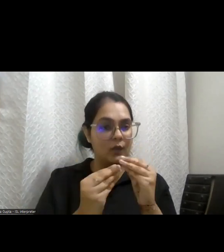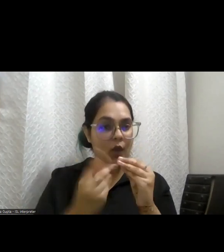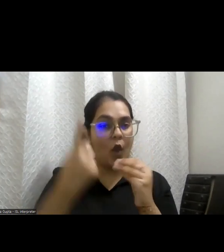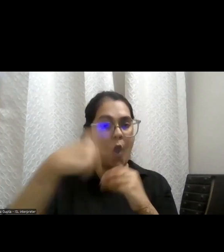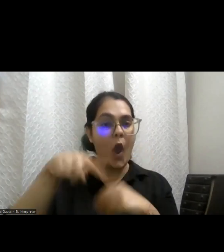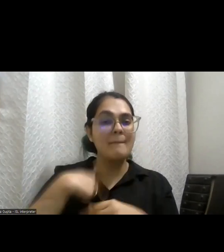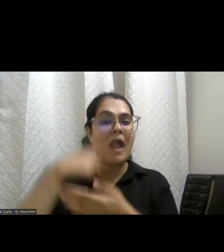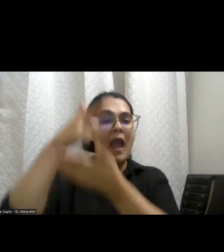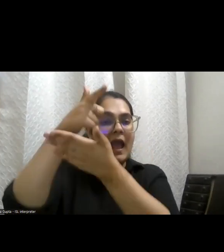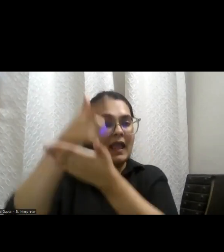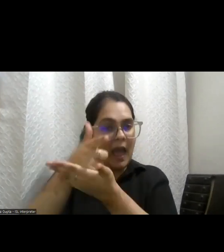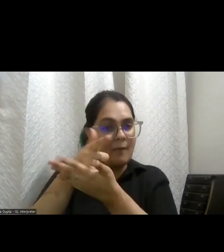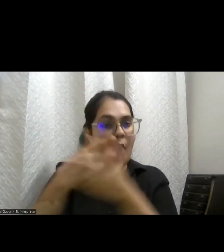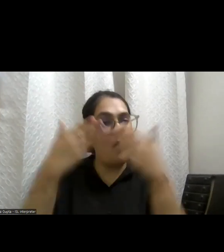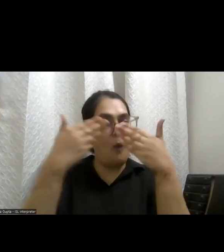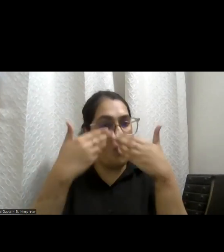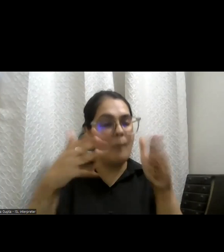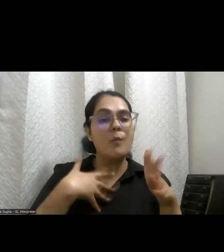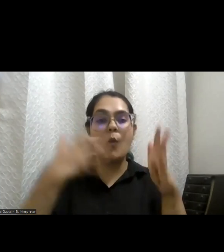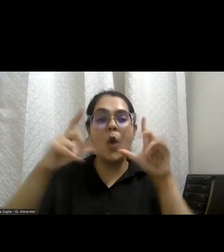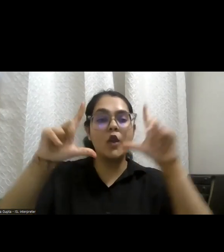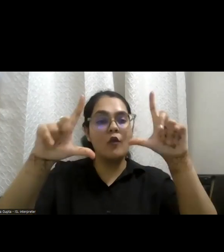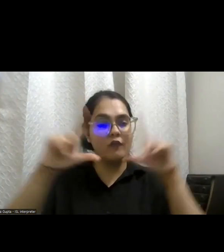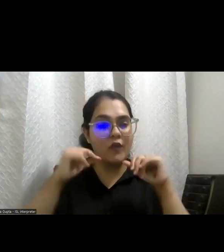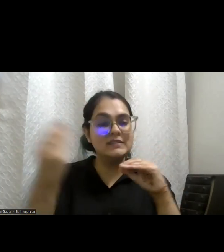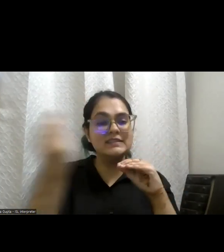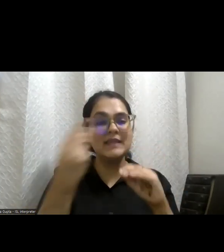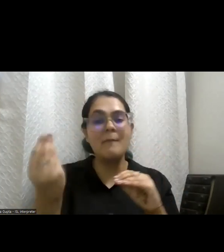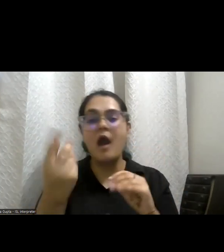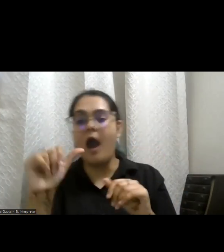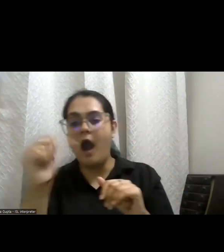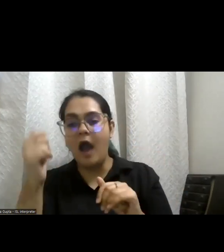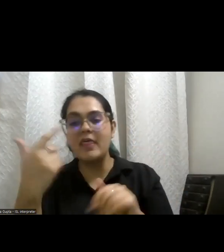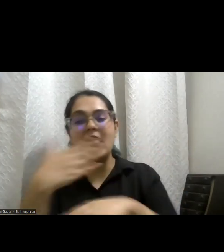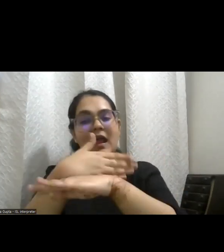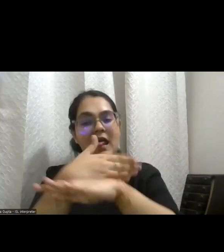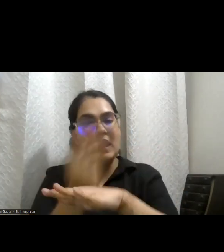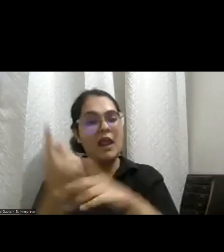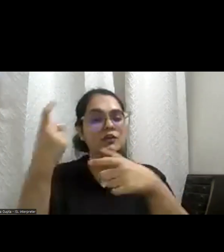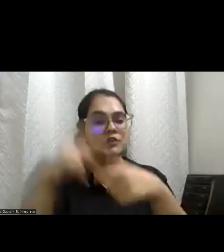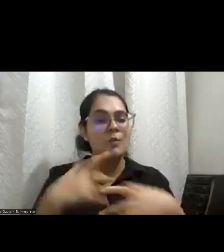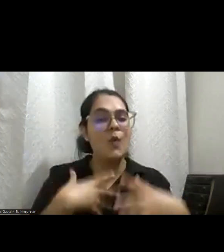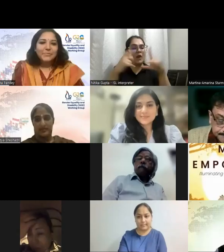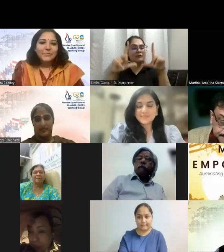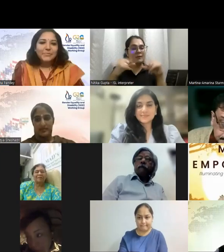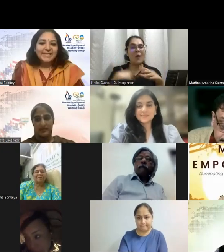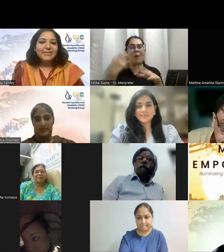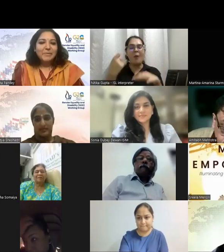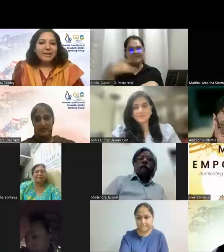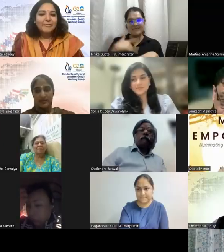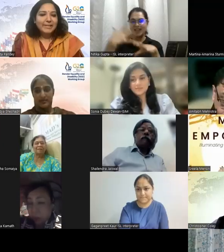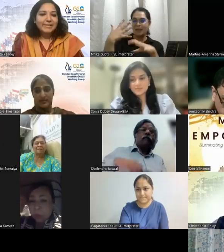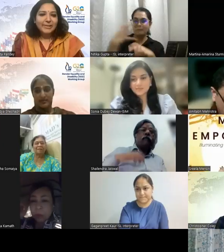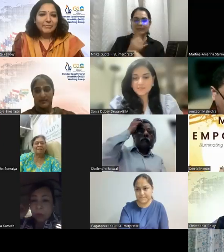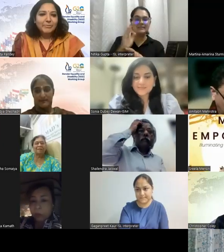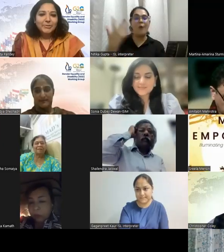their camera for another photo session, because many colleagues have joined quite late in the discussion, and we don't want to miss their